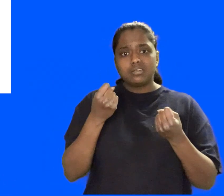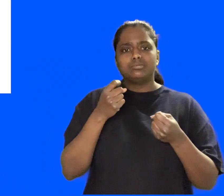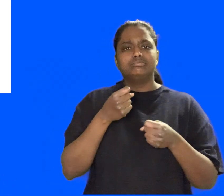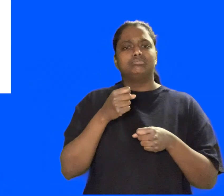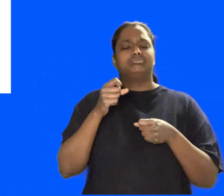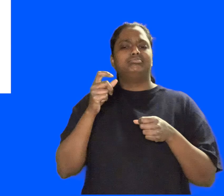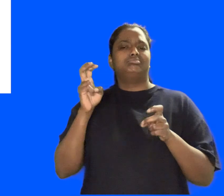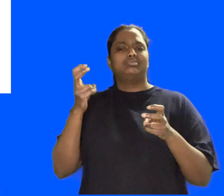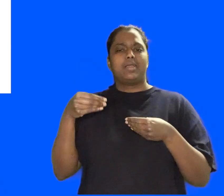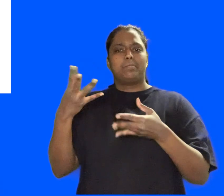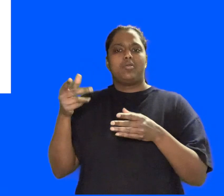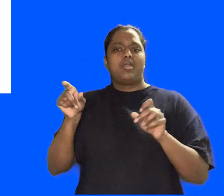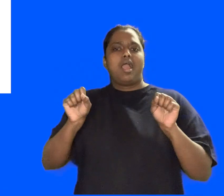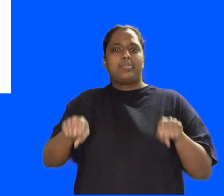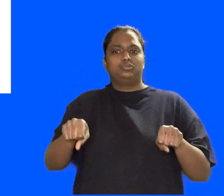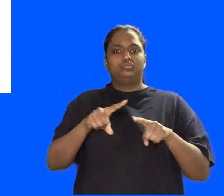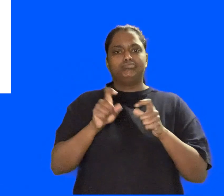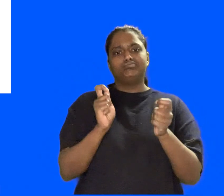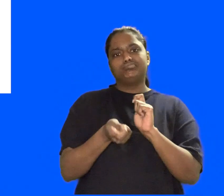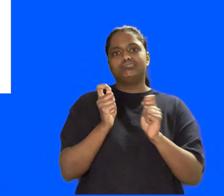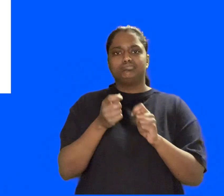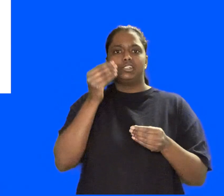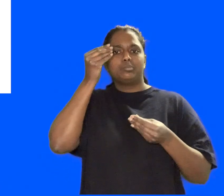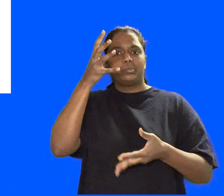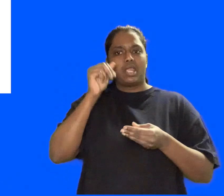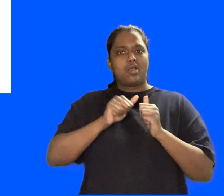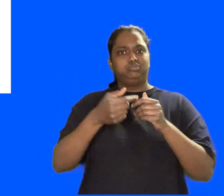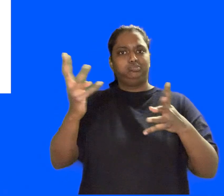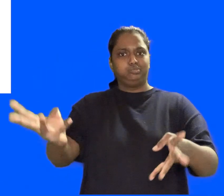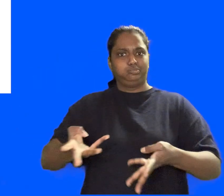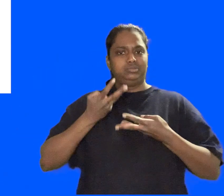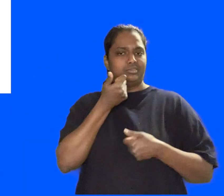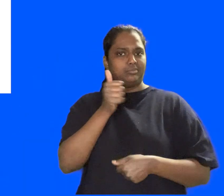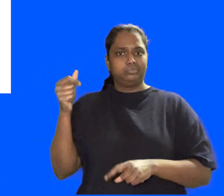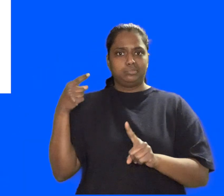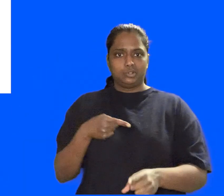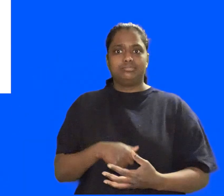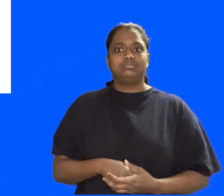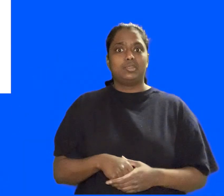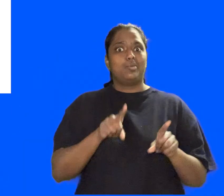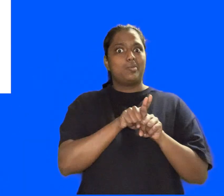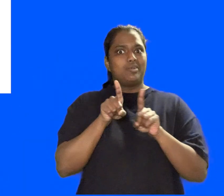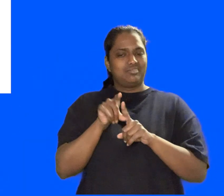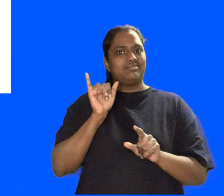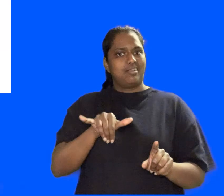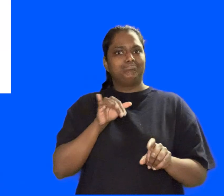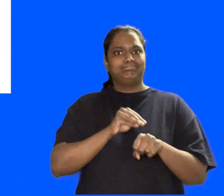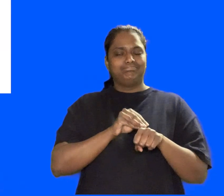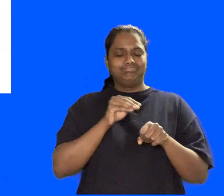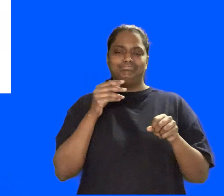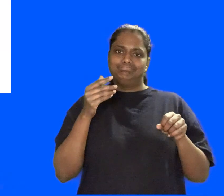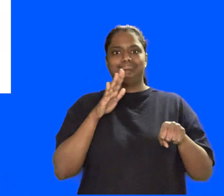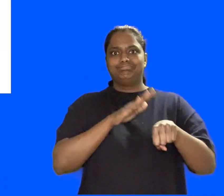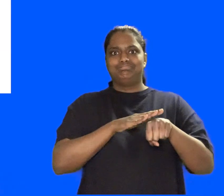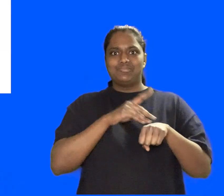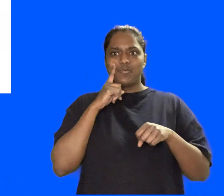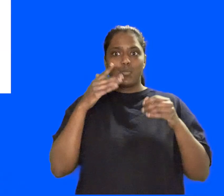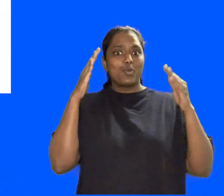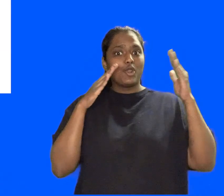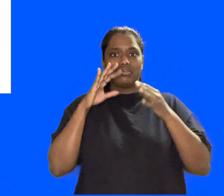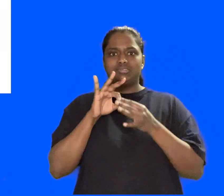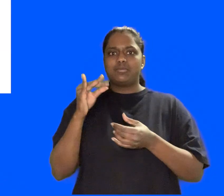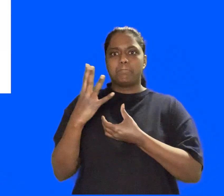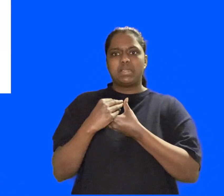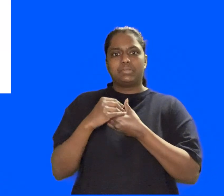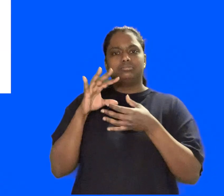address this by adding a button that toggles on and off so artists can decide when they want to receive replies to their icebreakers, enabling users to